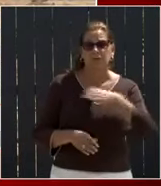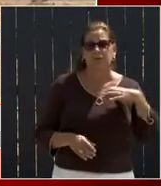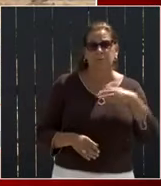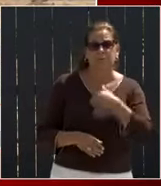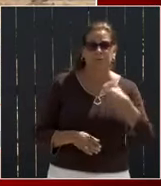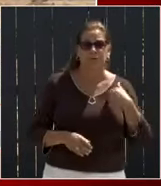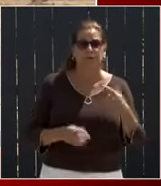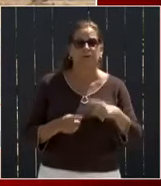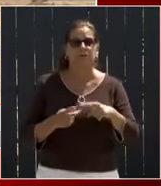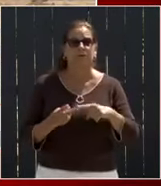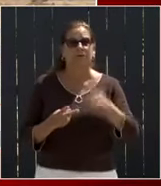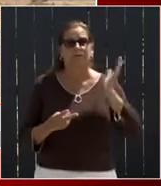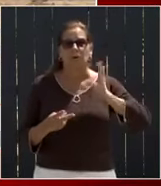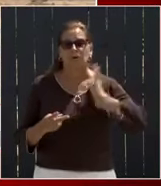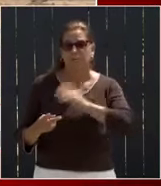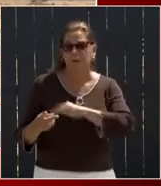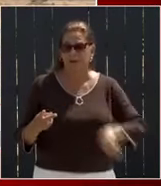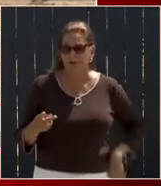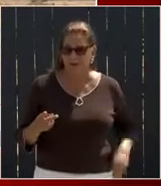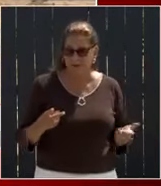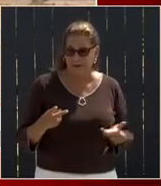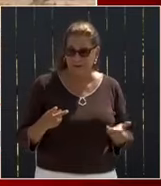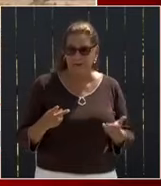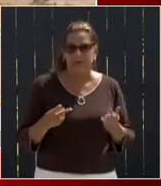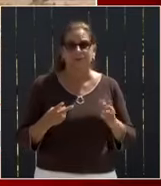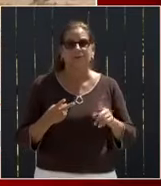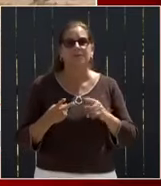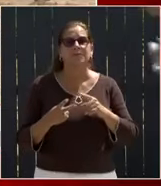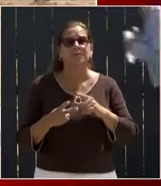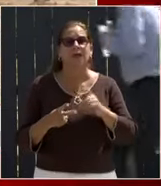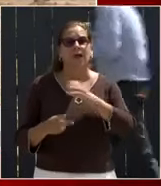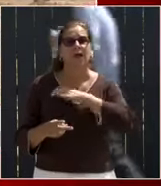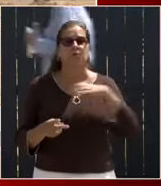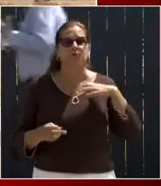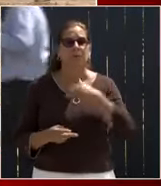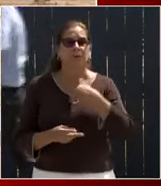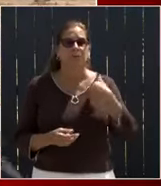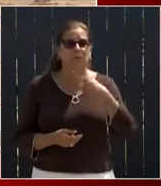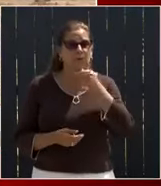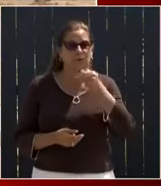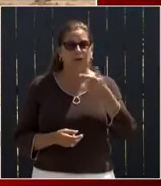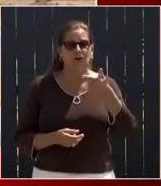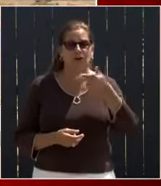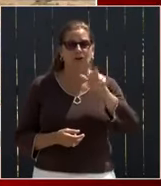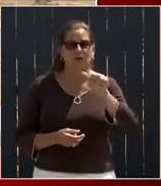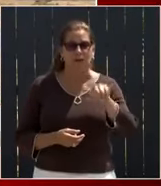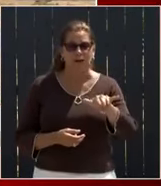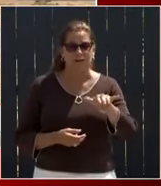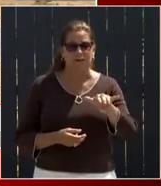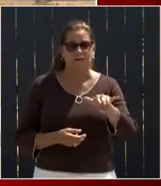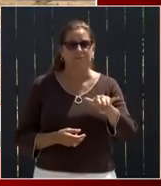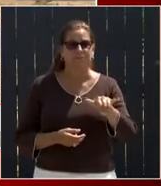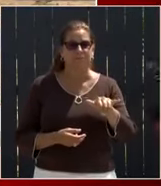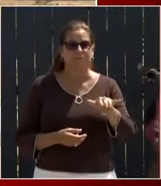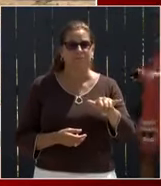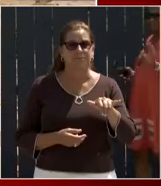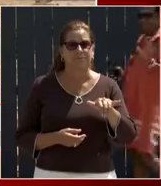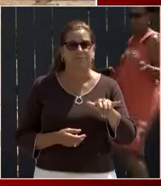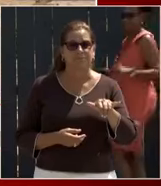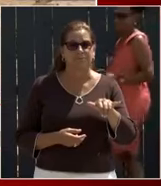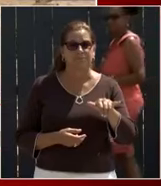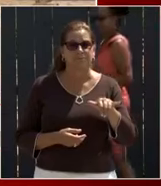member prior, Councilmember Gray has been a stalwart in our vision for trying to